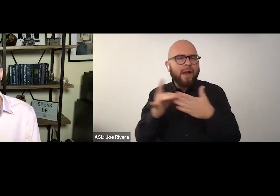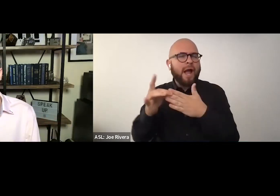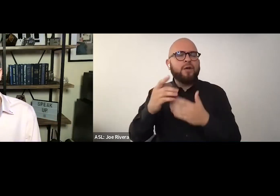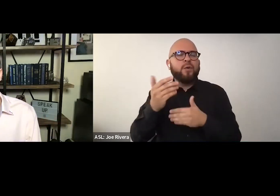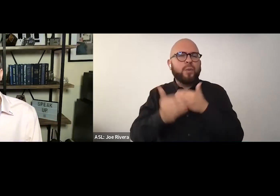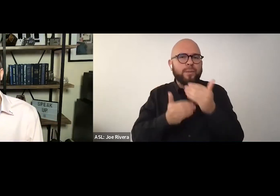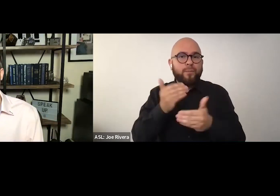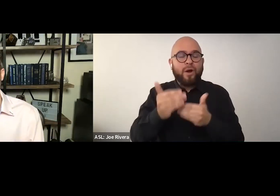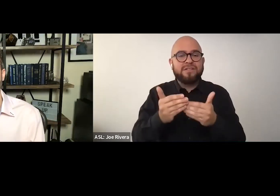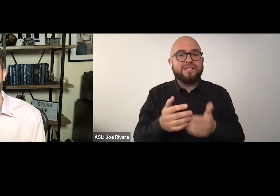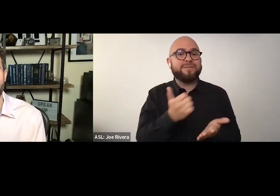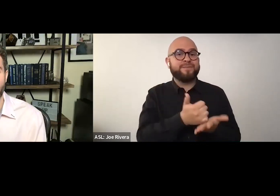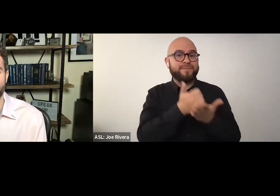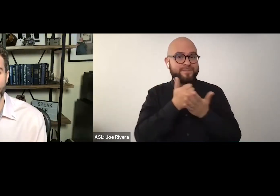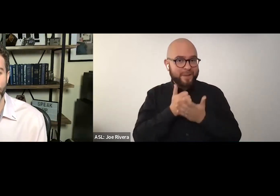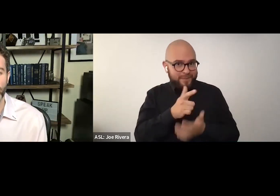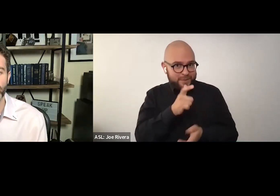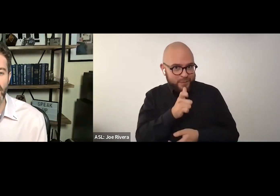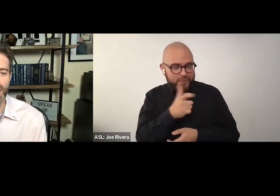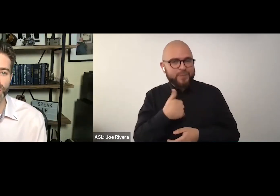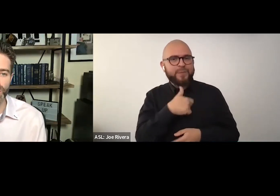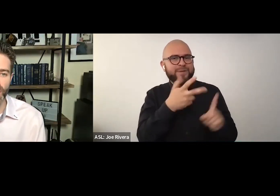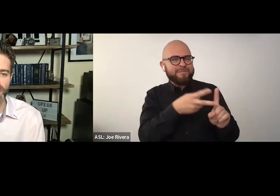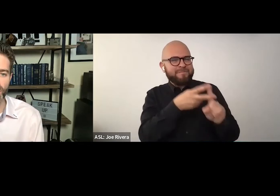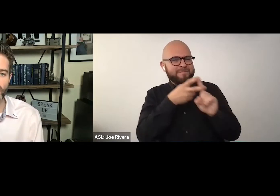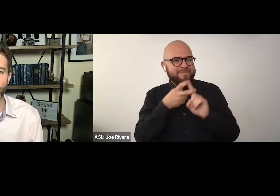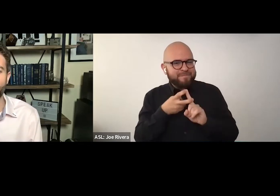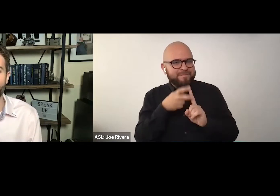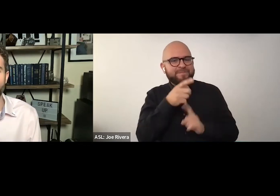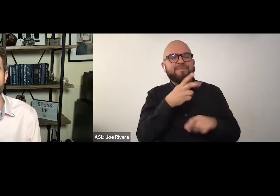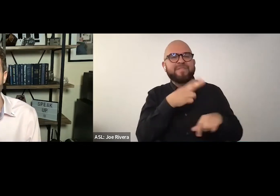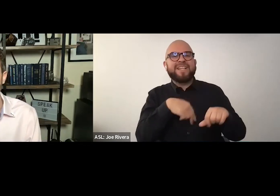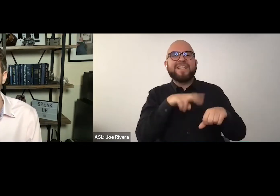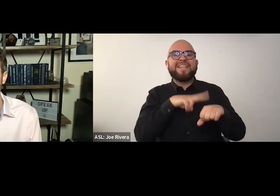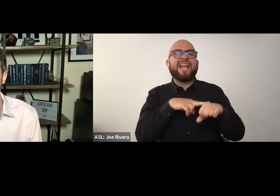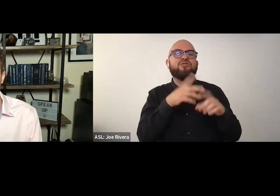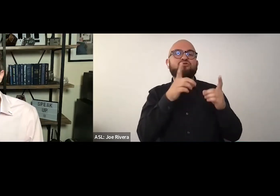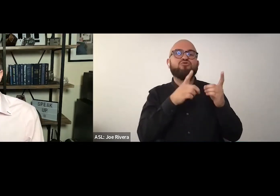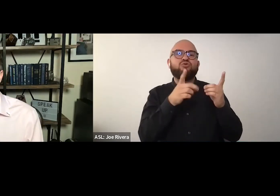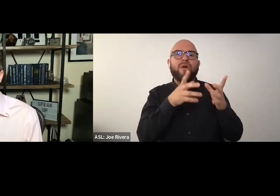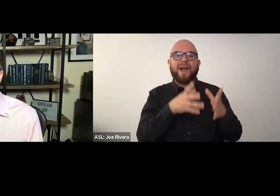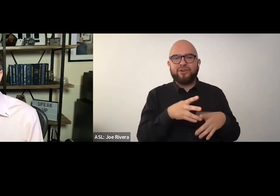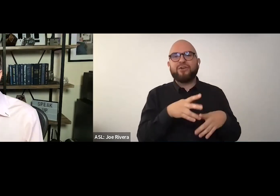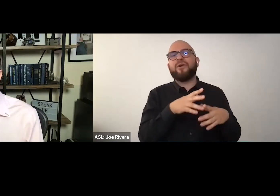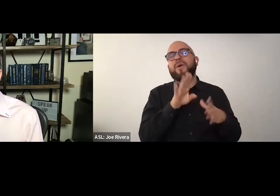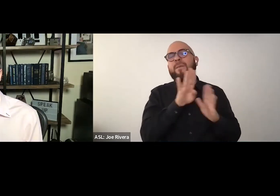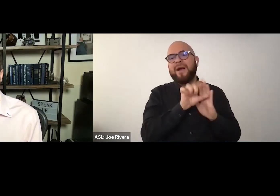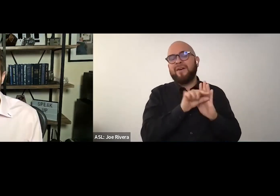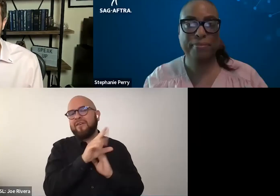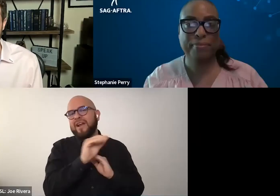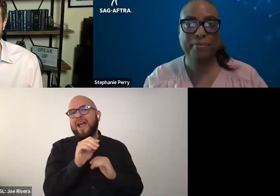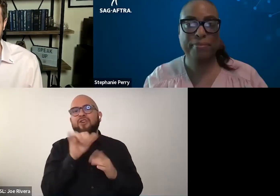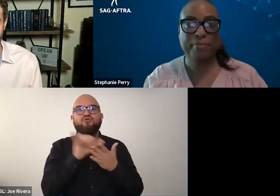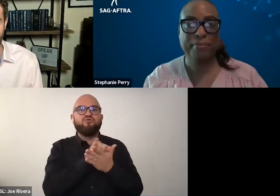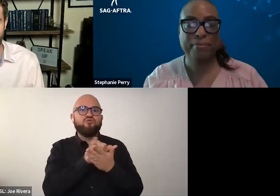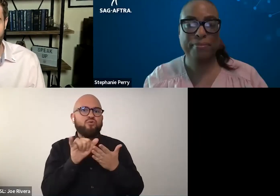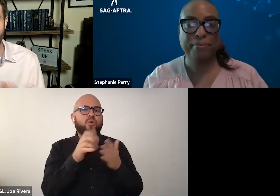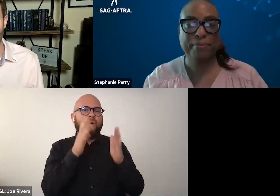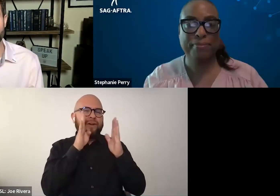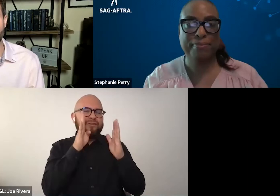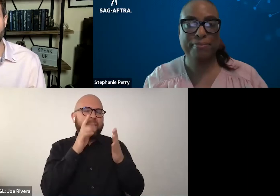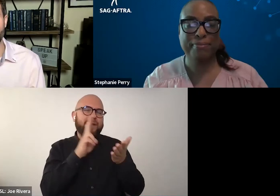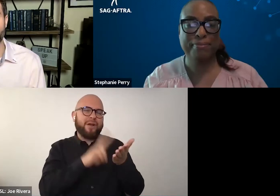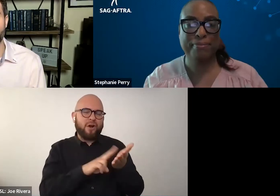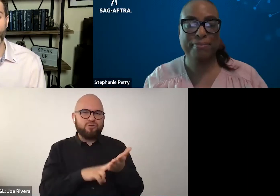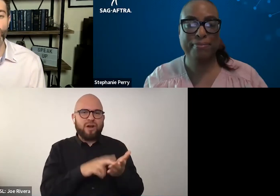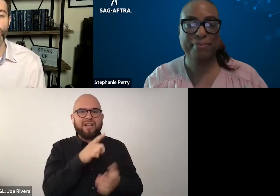through the procedure, we have enlisted SAG-AFTRA National Director, Background and New York Entertainment Contracts, Stephanie Perry.